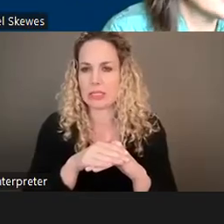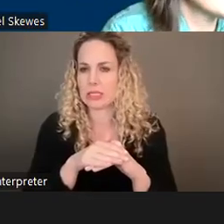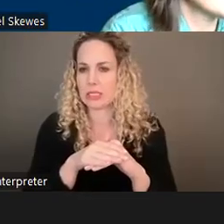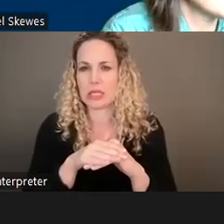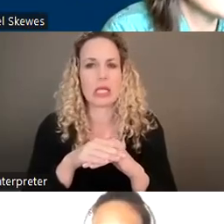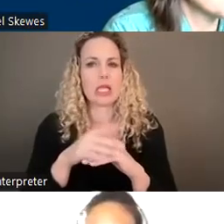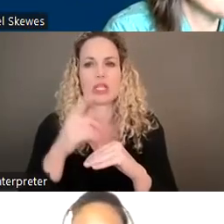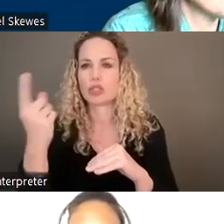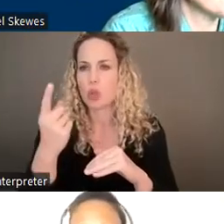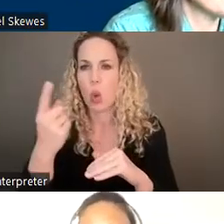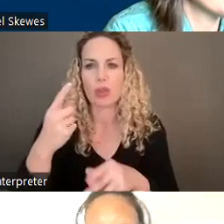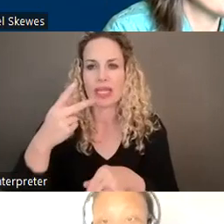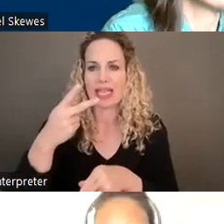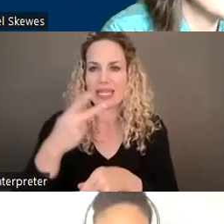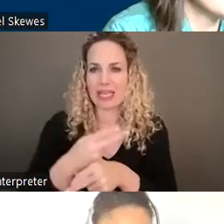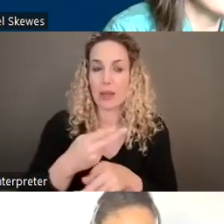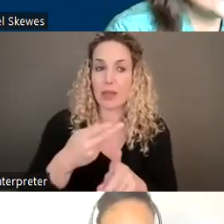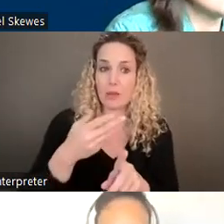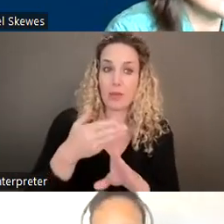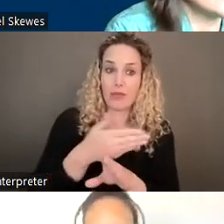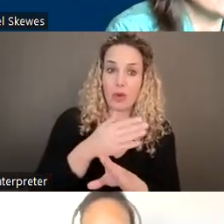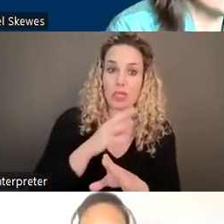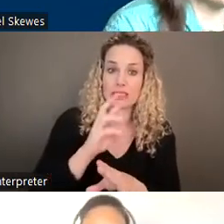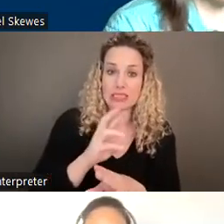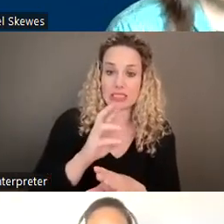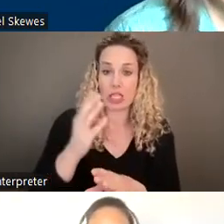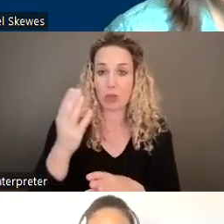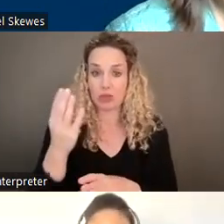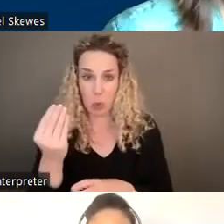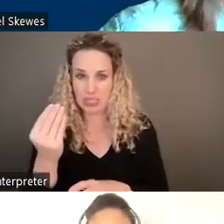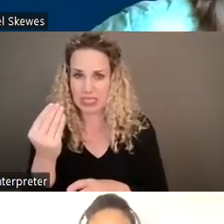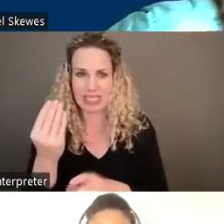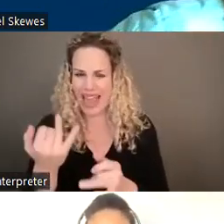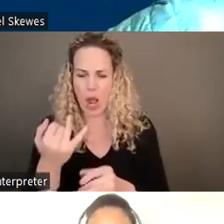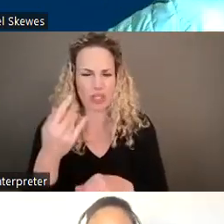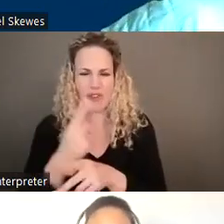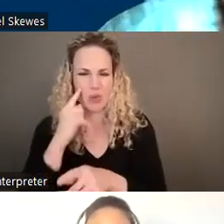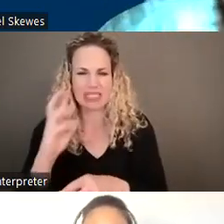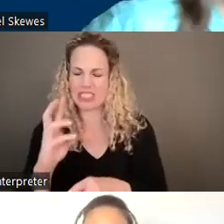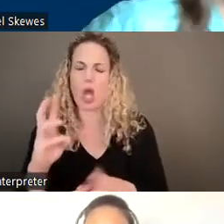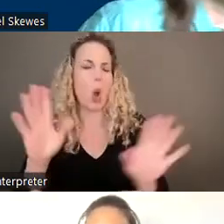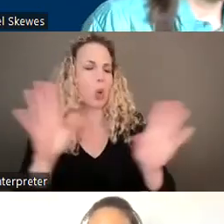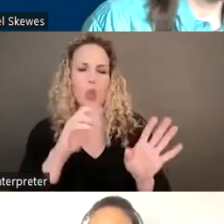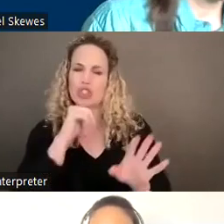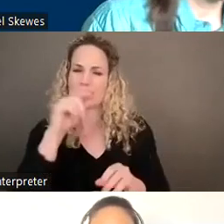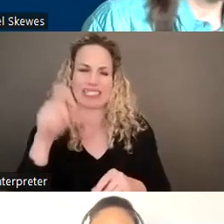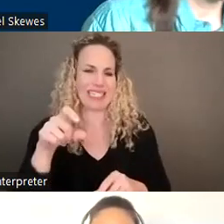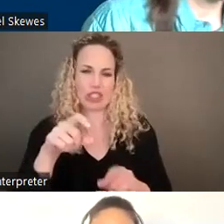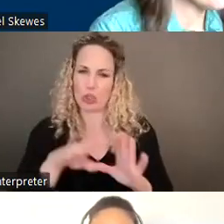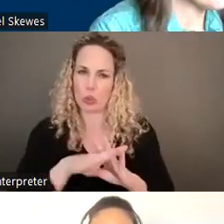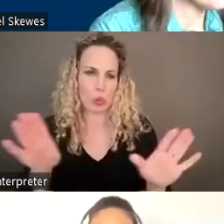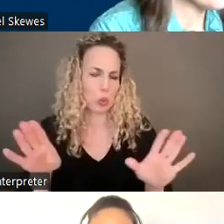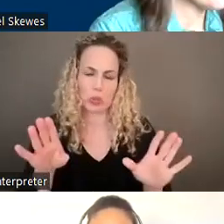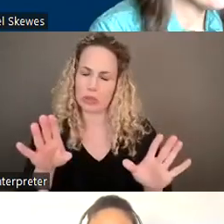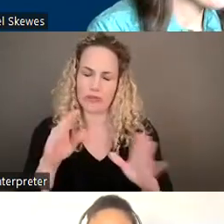she was only carrying 6. Got it. She doesn't need to do another survey for that. Ok, si no ha cambiado Yeah. su número